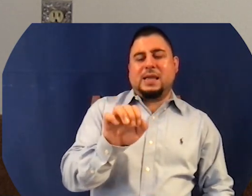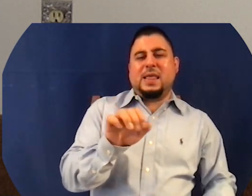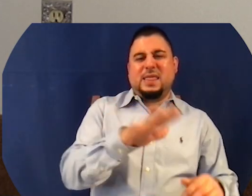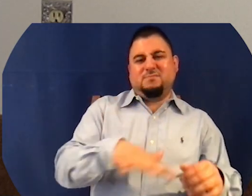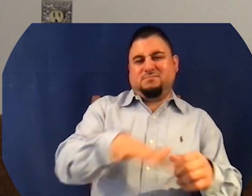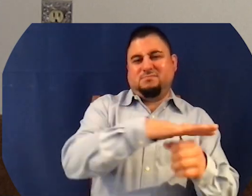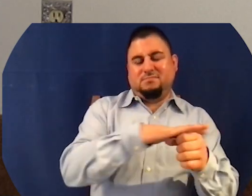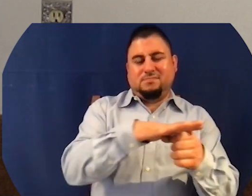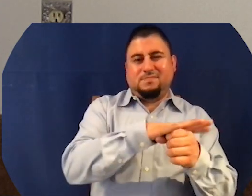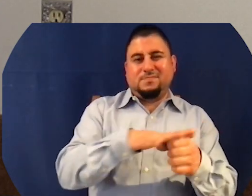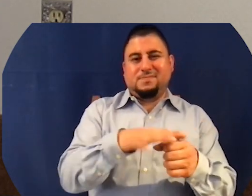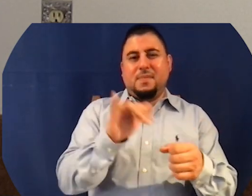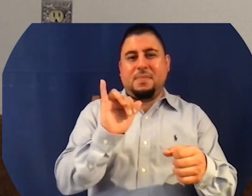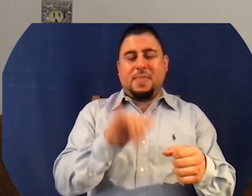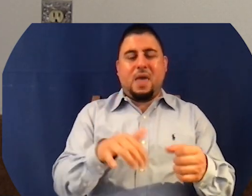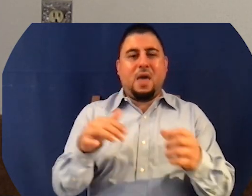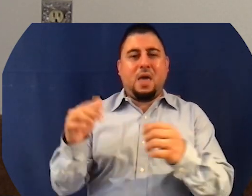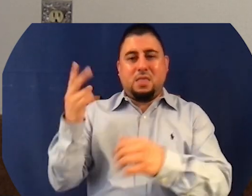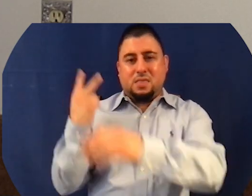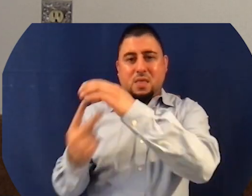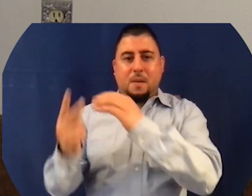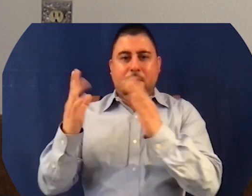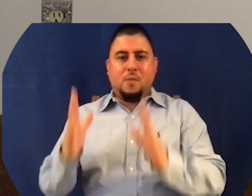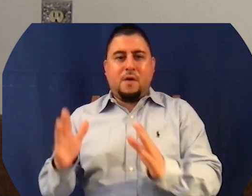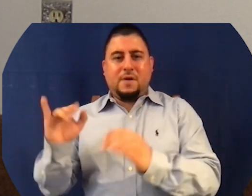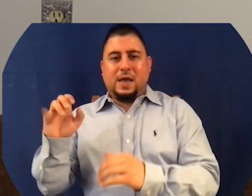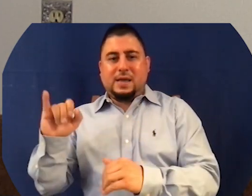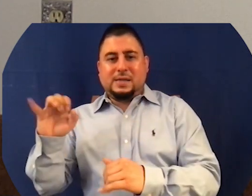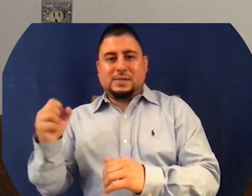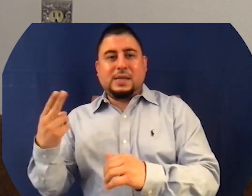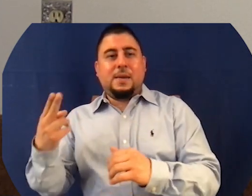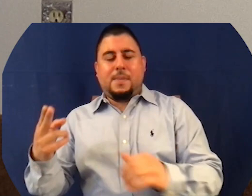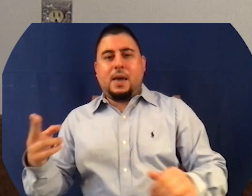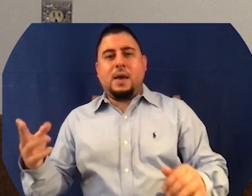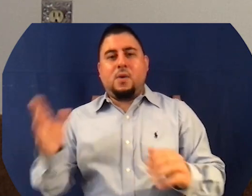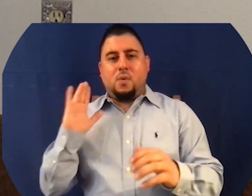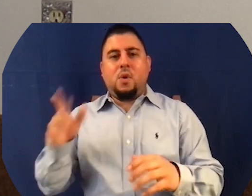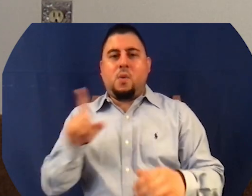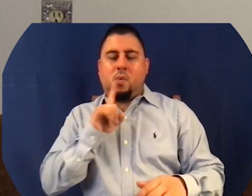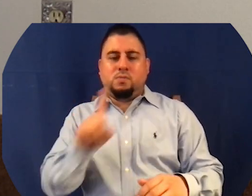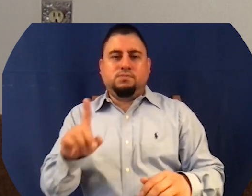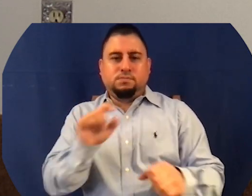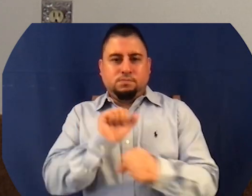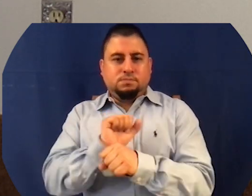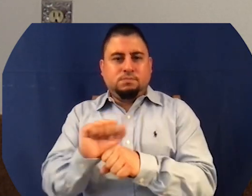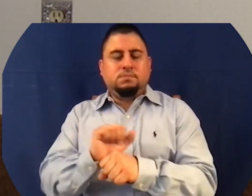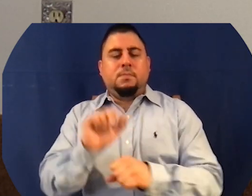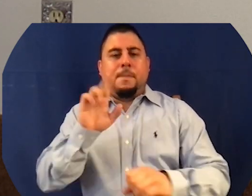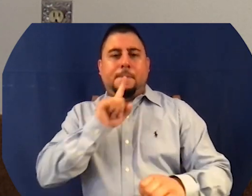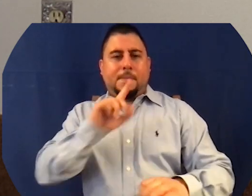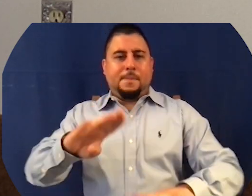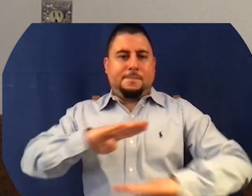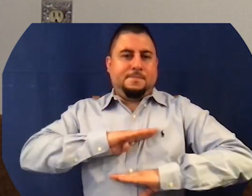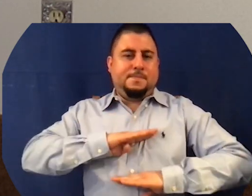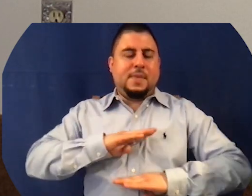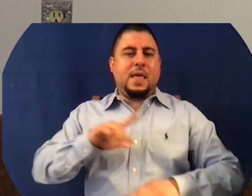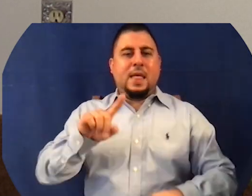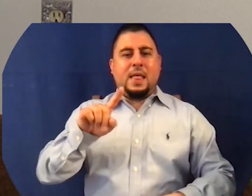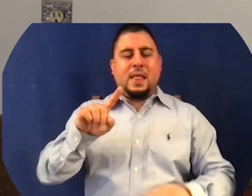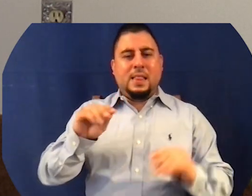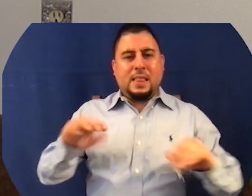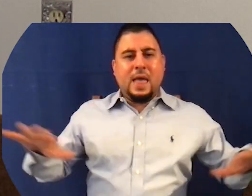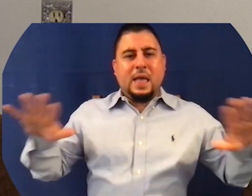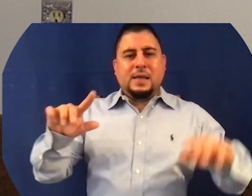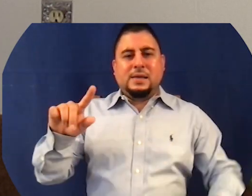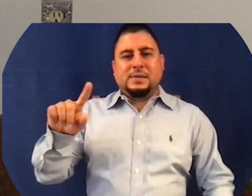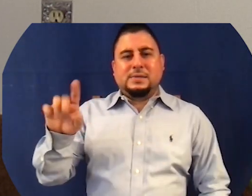That what had been said through the prophet Isaiah might be fulfilled. Land of Zebulun